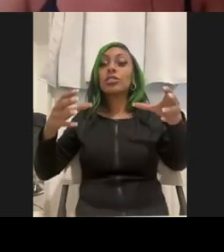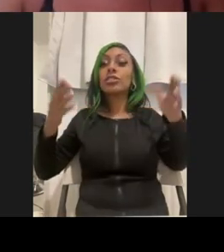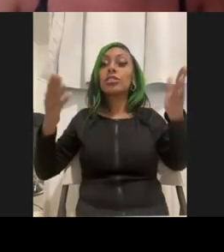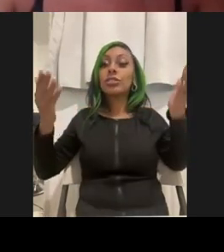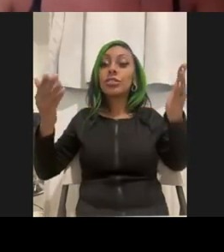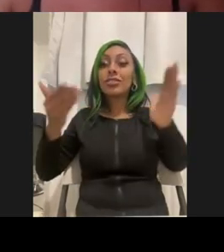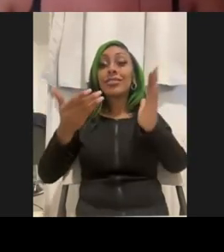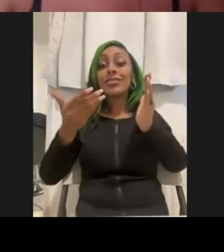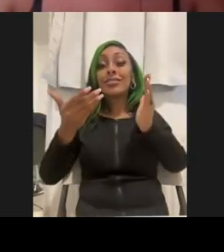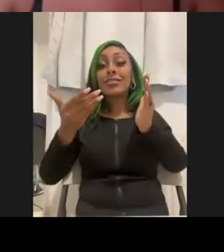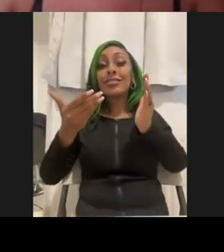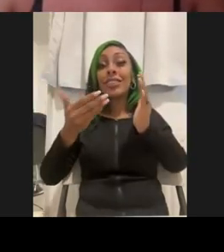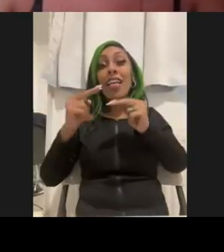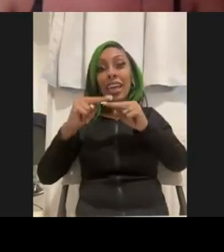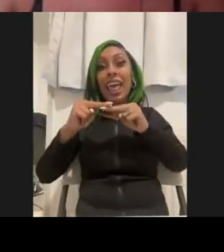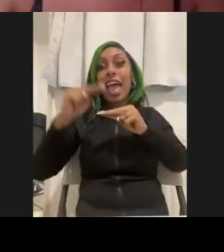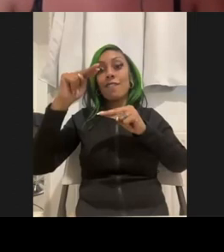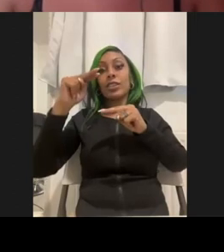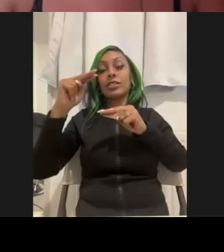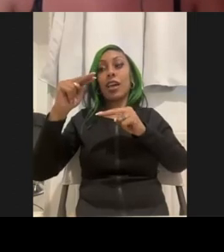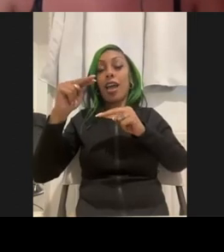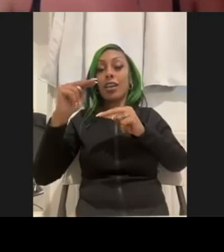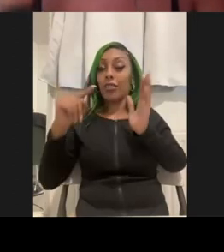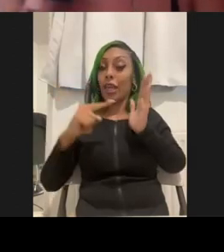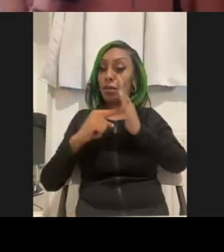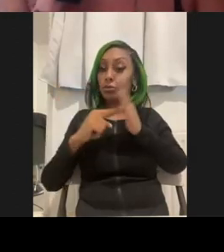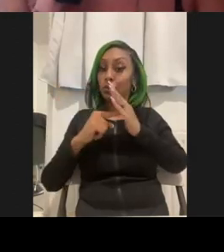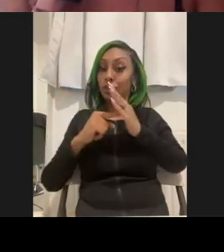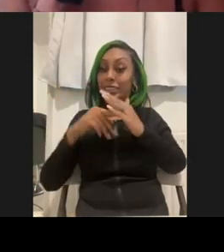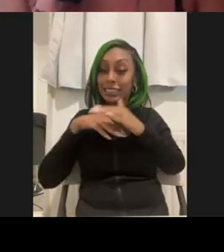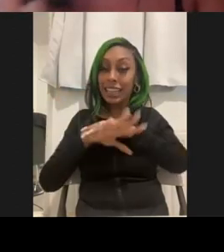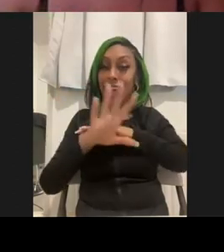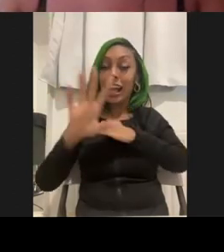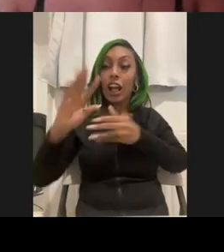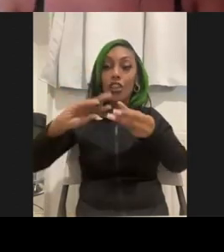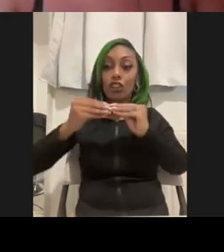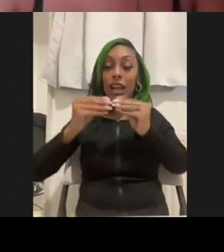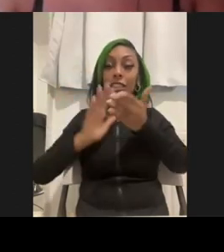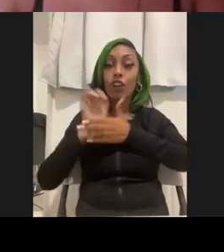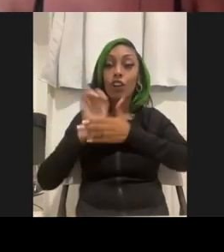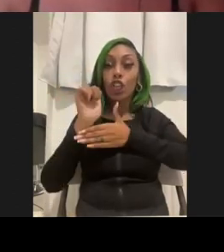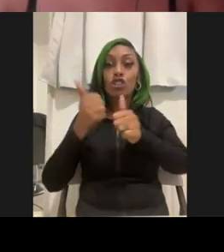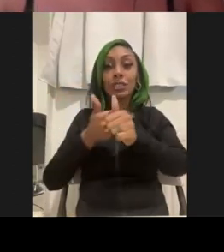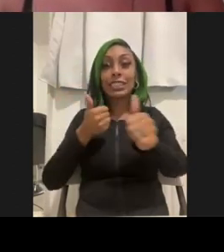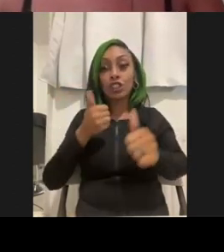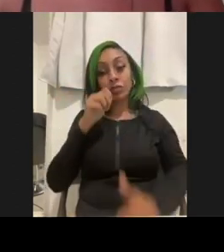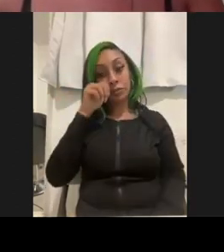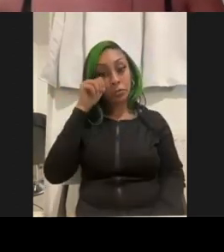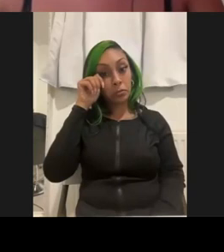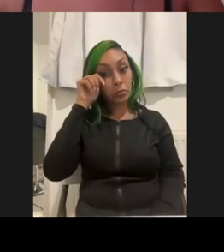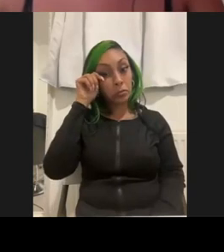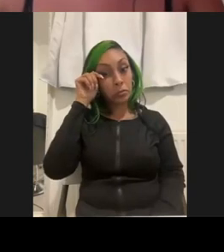importance of this within the creative and cultural industries. I would include in this the concepts